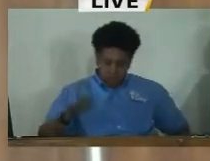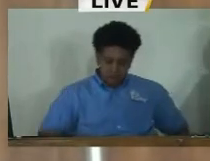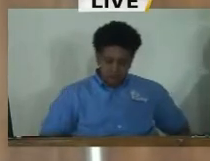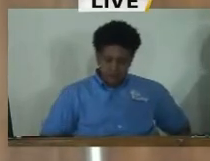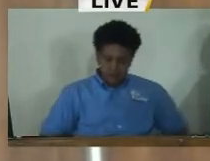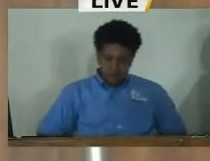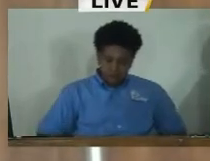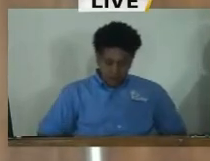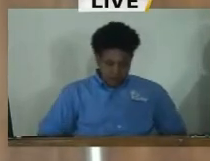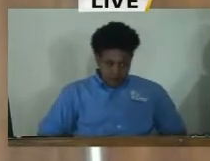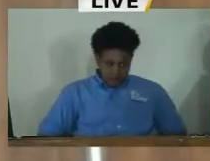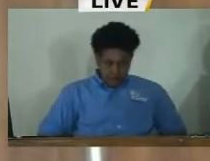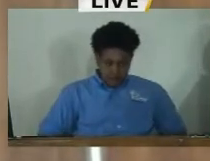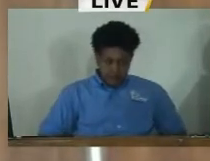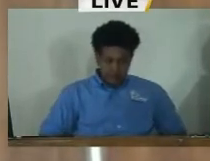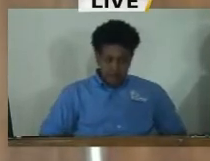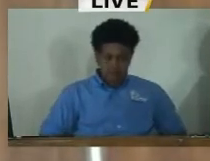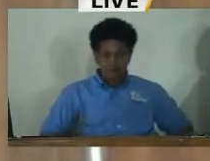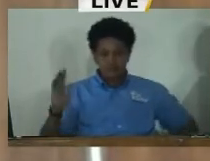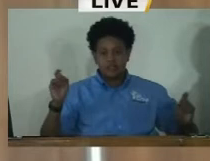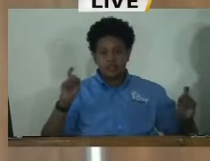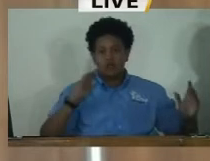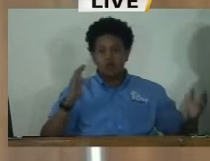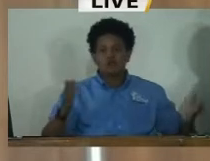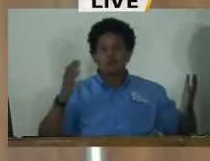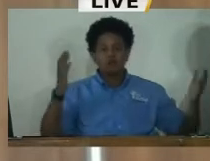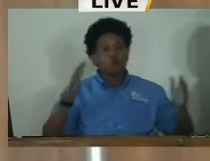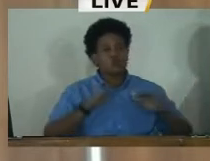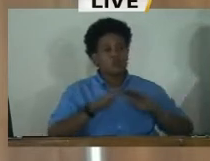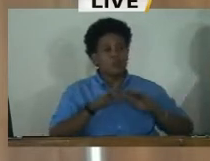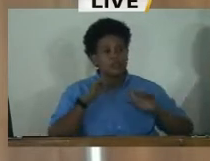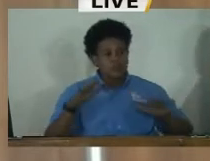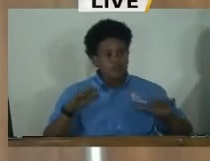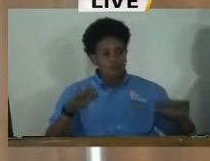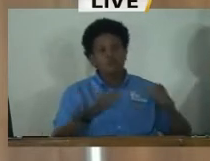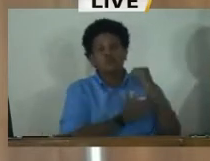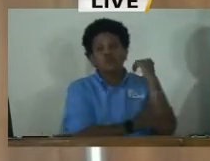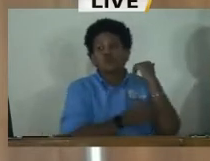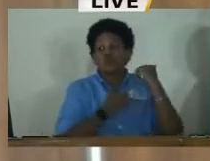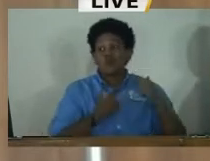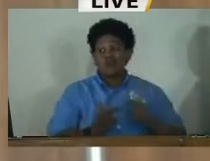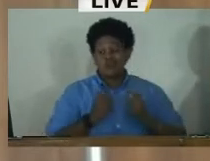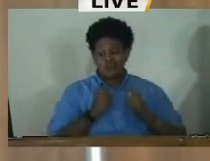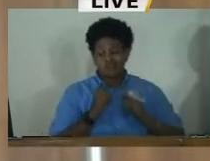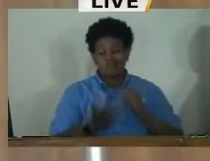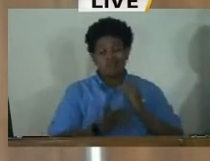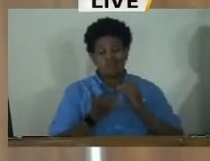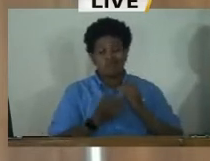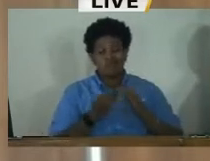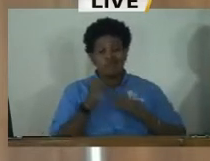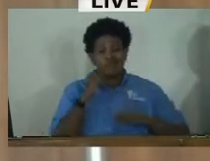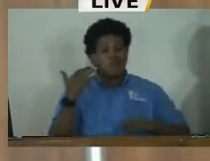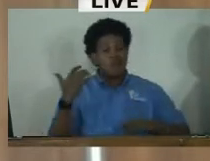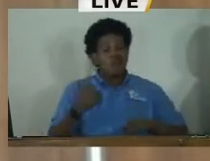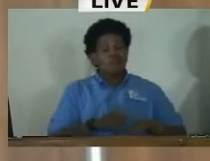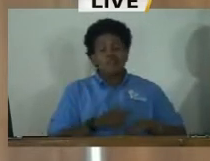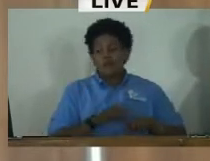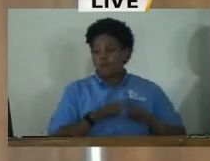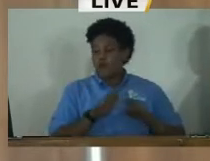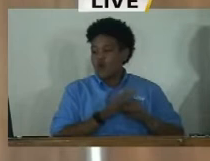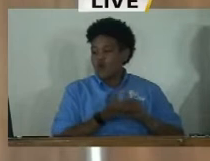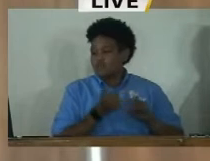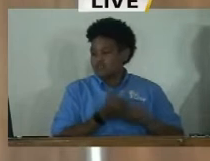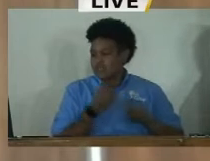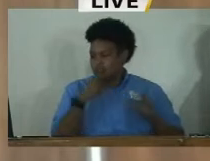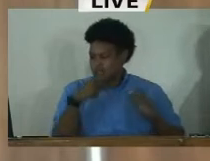Madam Speaker, I want to propose Jamaica as a performance stage. We've been living in a digital world for some time, but COVID-19